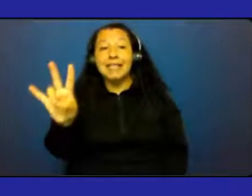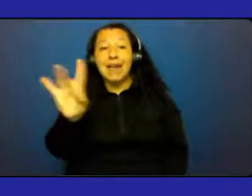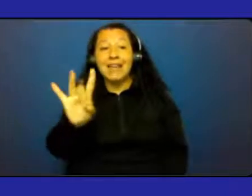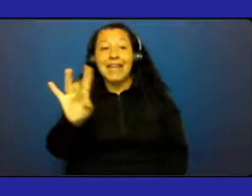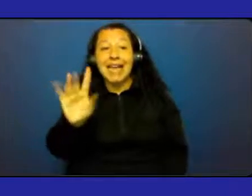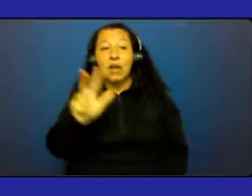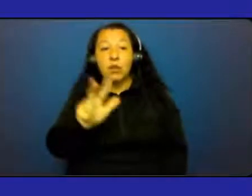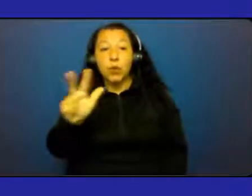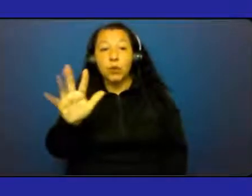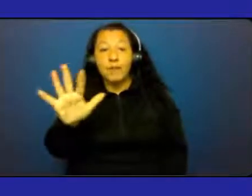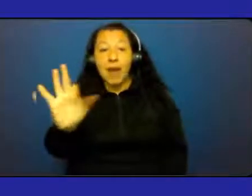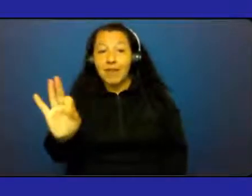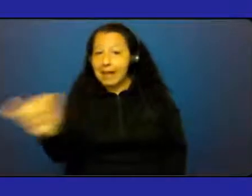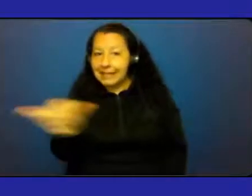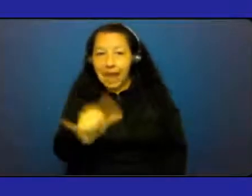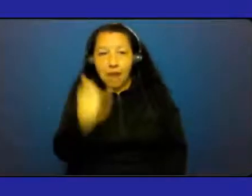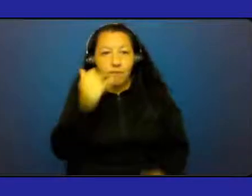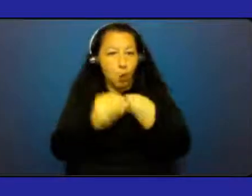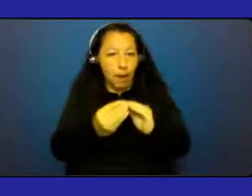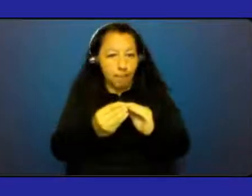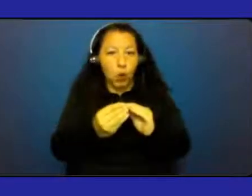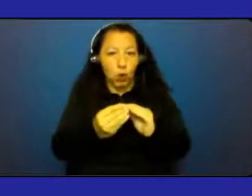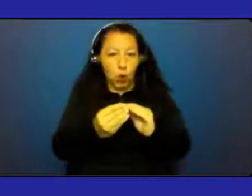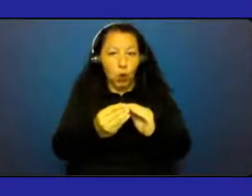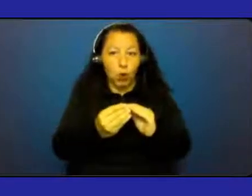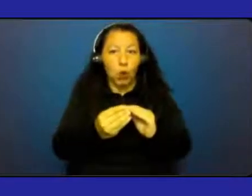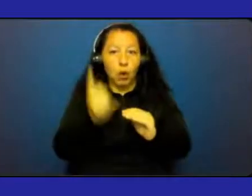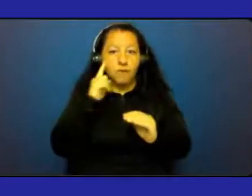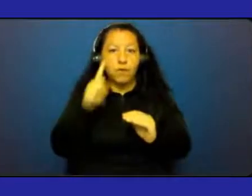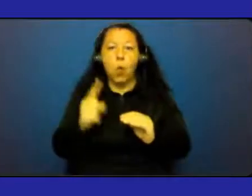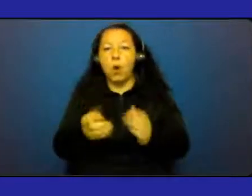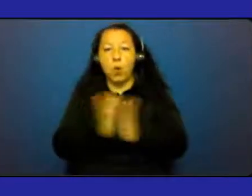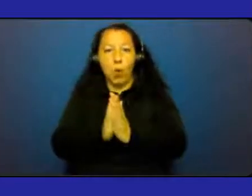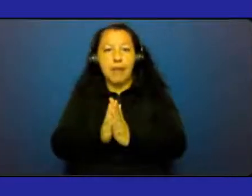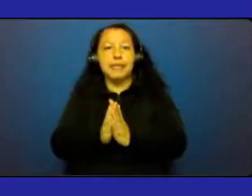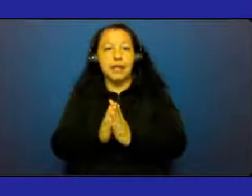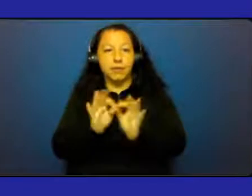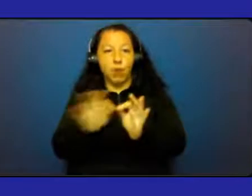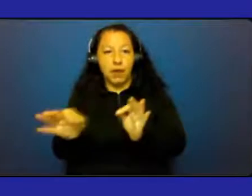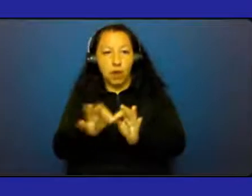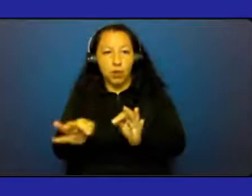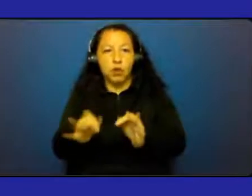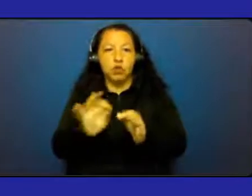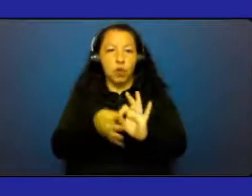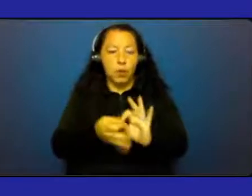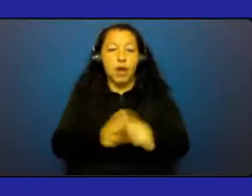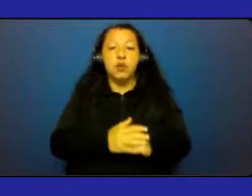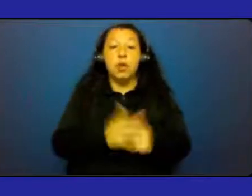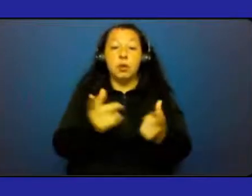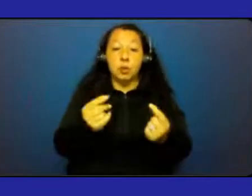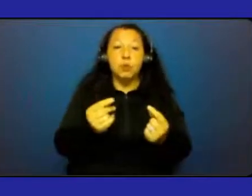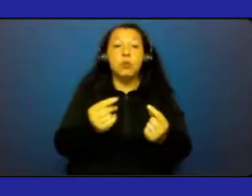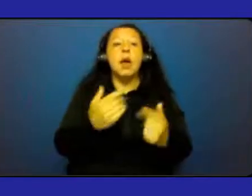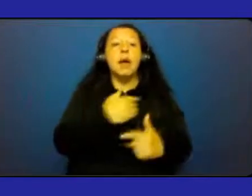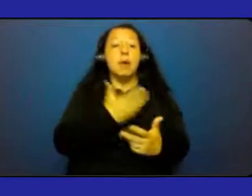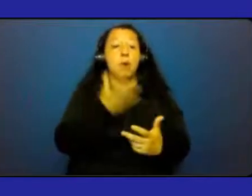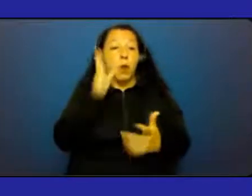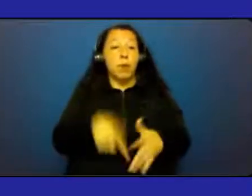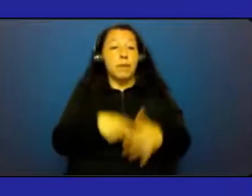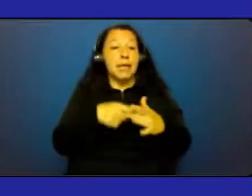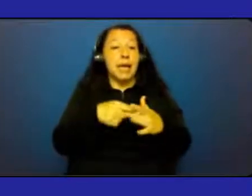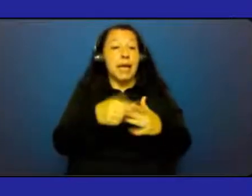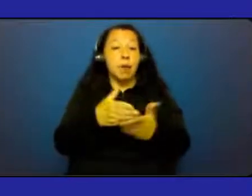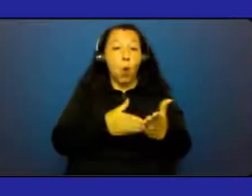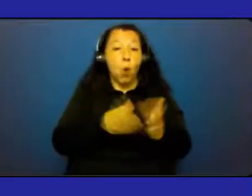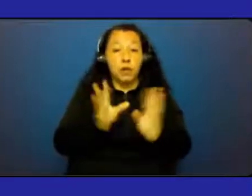212-788-3359. I will moderate the balance of tonight's meeting, during which the members of the public are invited to share your comments and